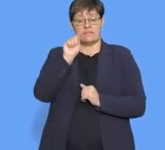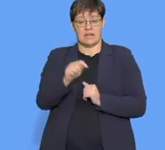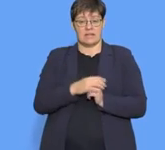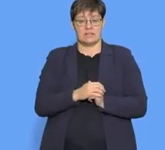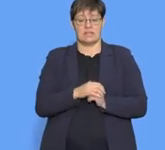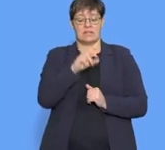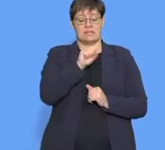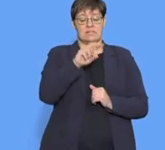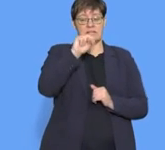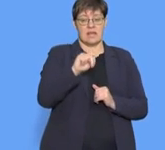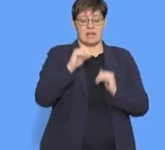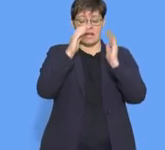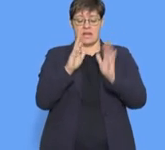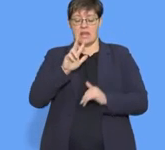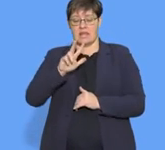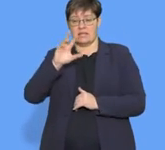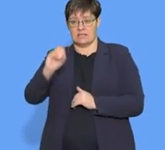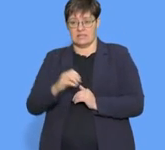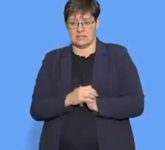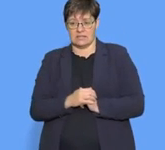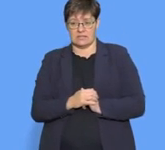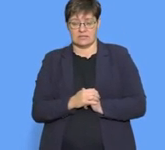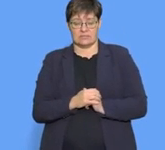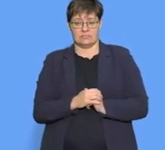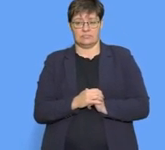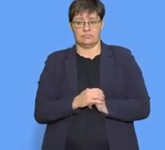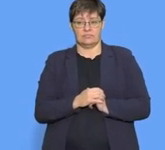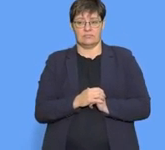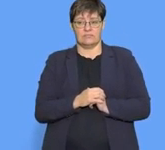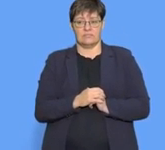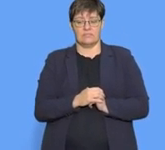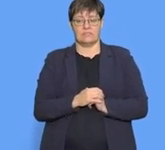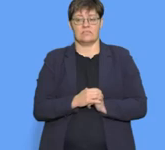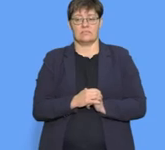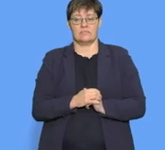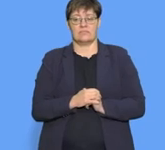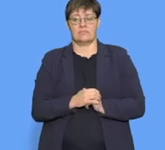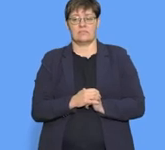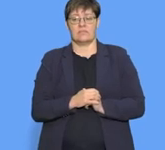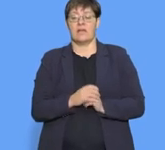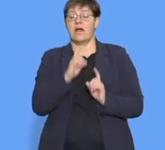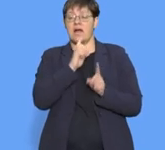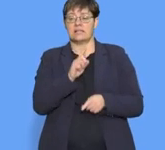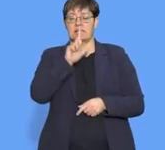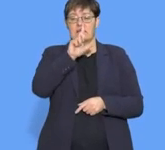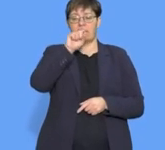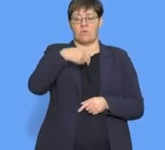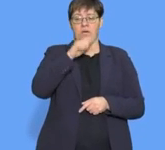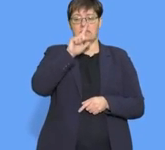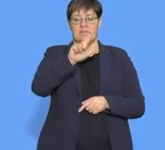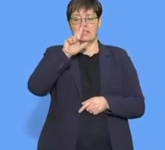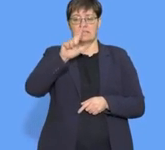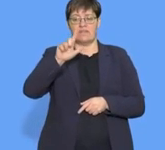divided by sine of 80 degrees. So our answer is